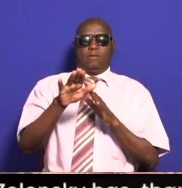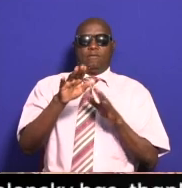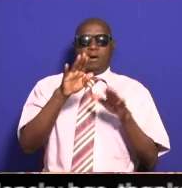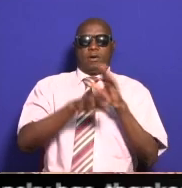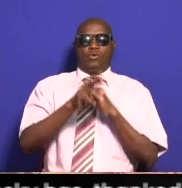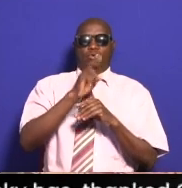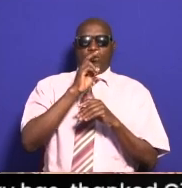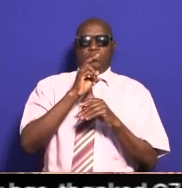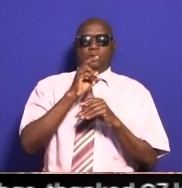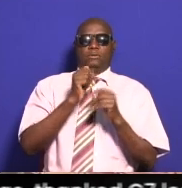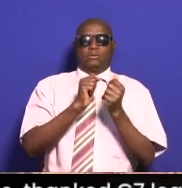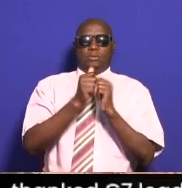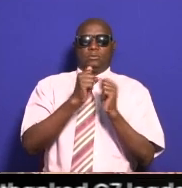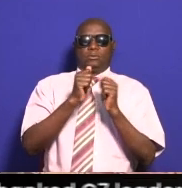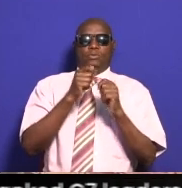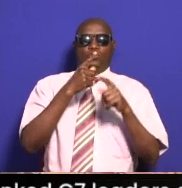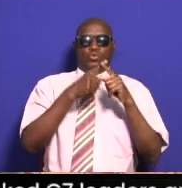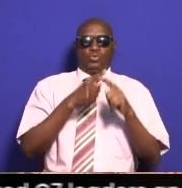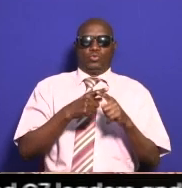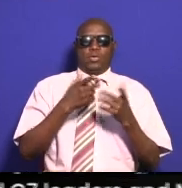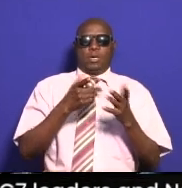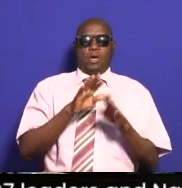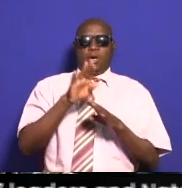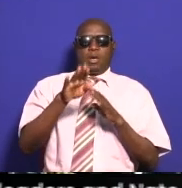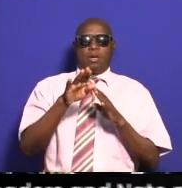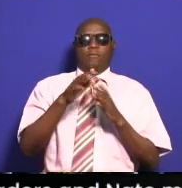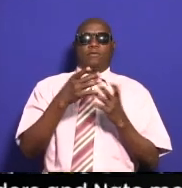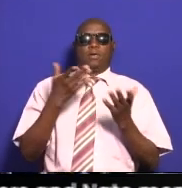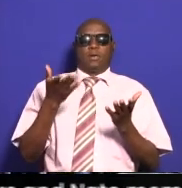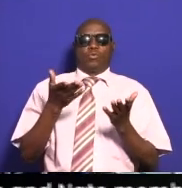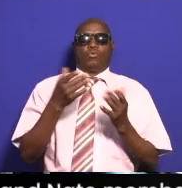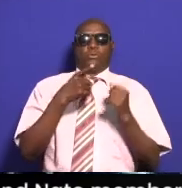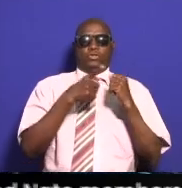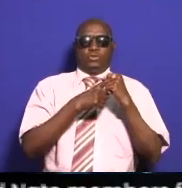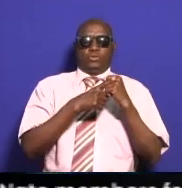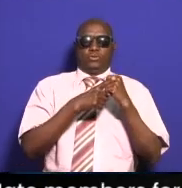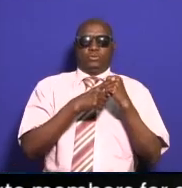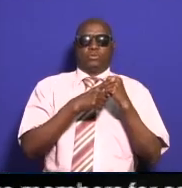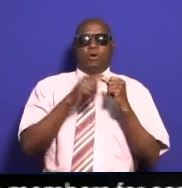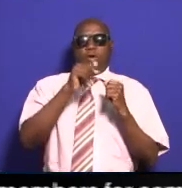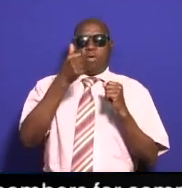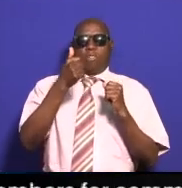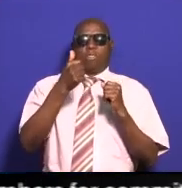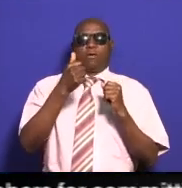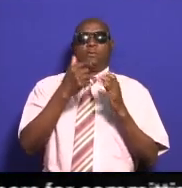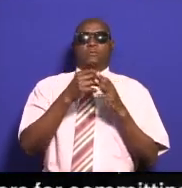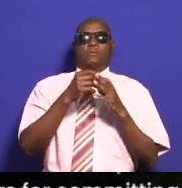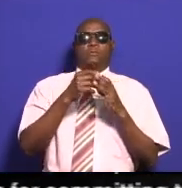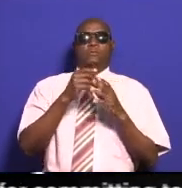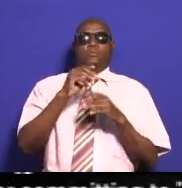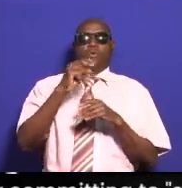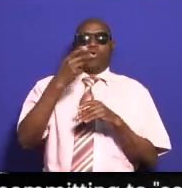Saturday, putting the total number of teams' arrivals so far at 6. Other teams that are in the country are Hong Kong,